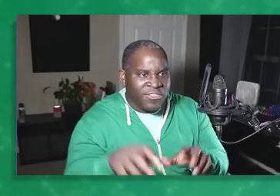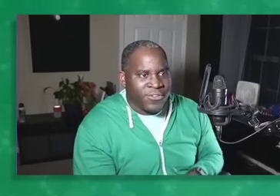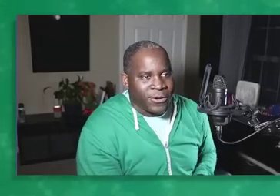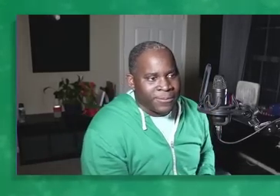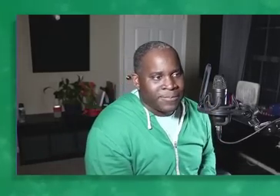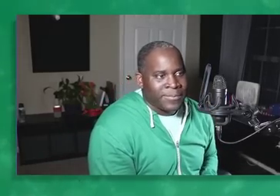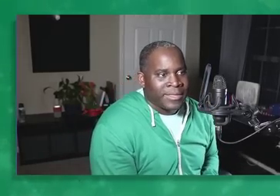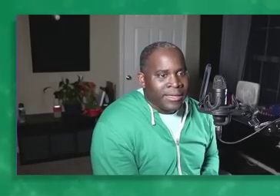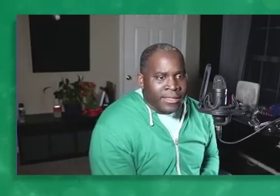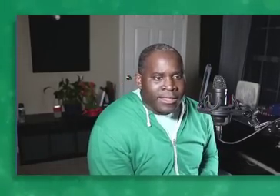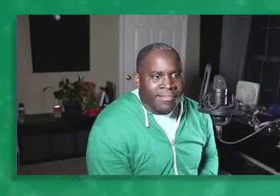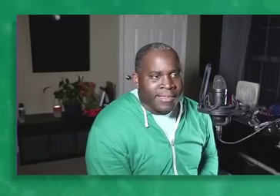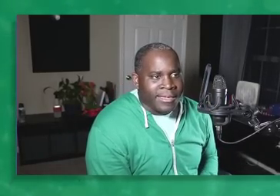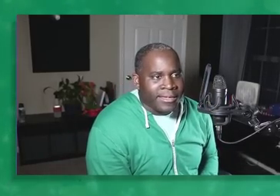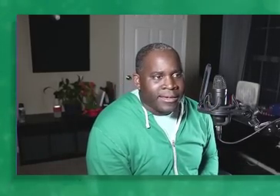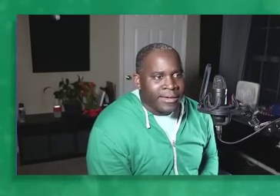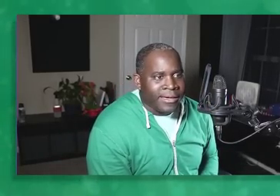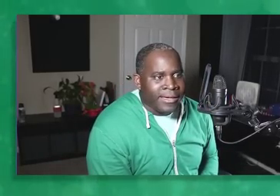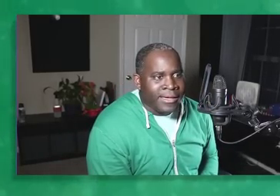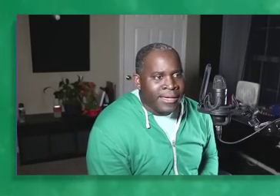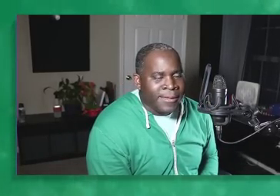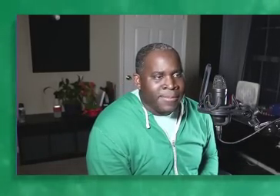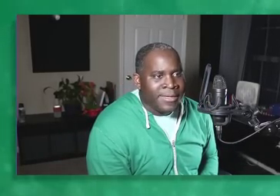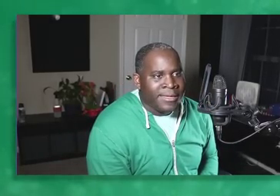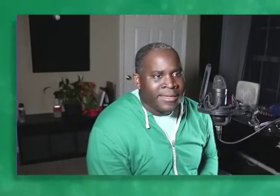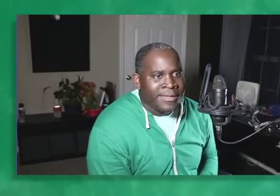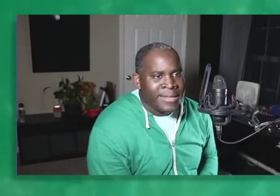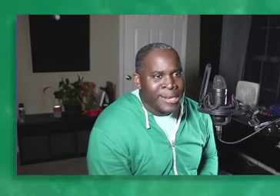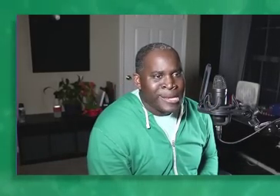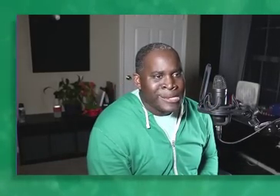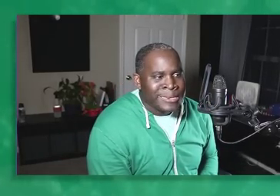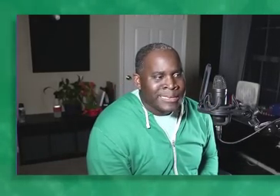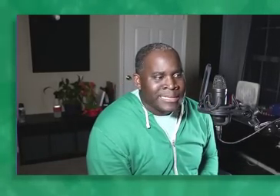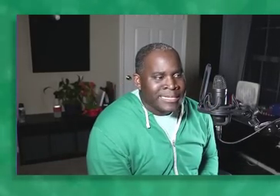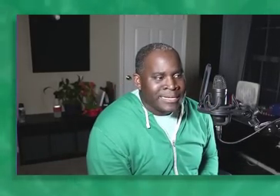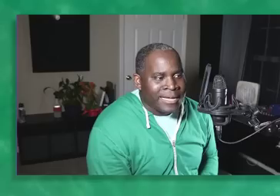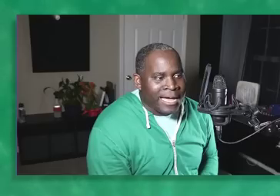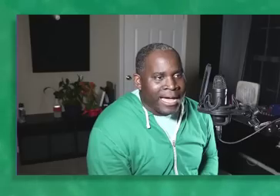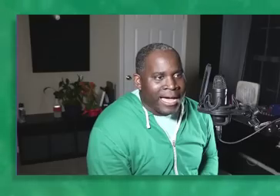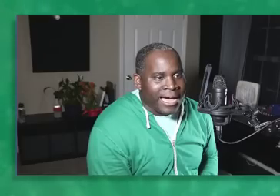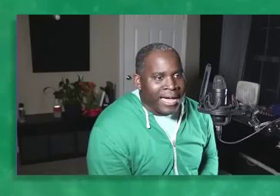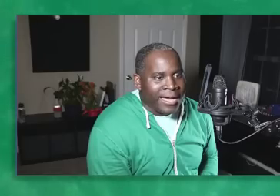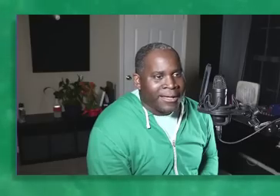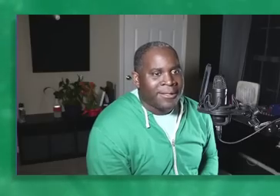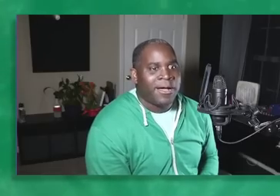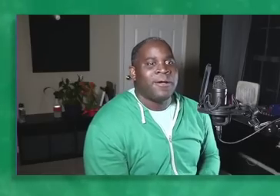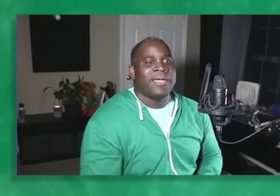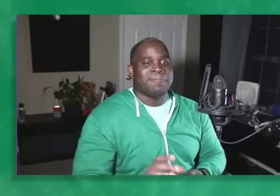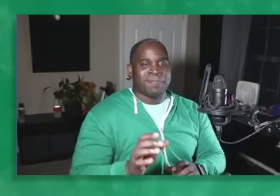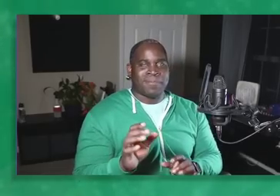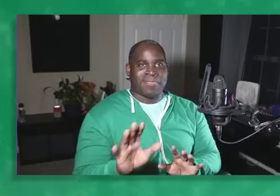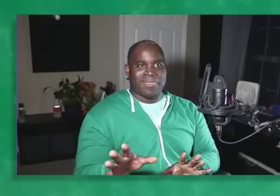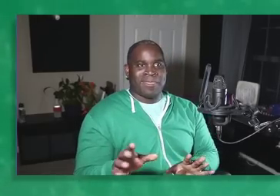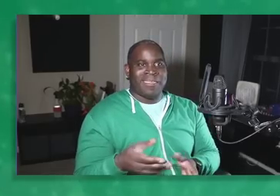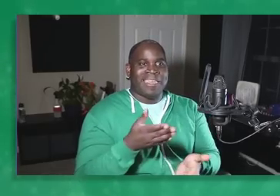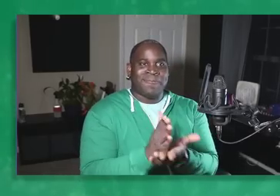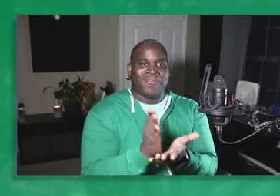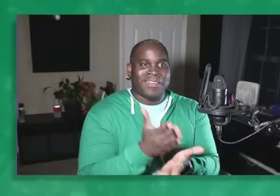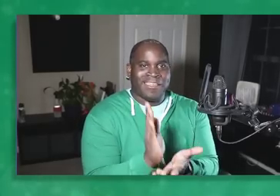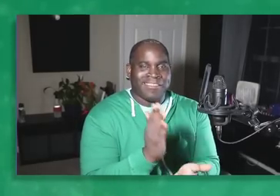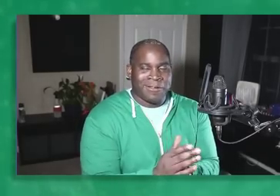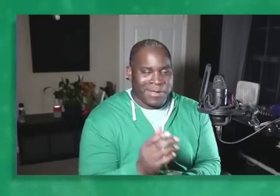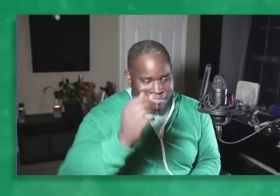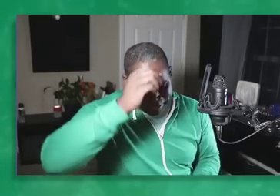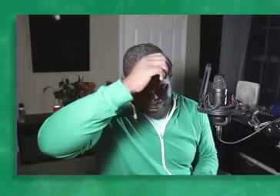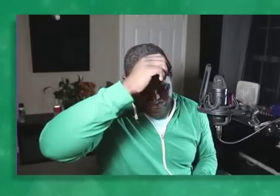a monster. Let's see. So you have to let us go. It's all right. And it's